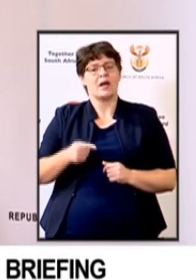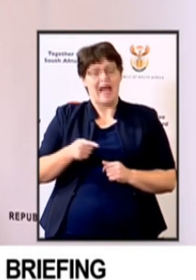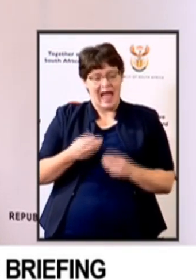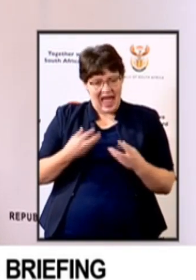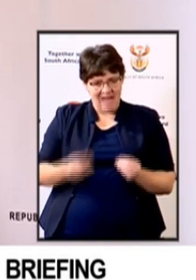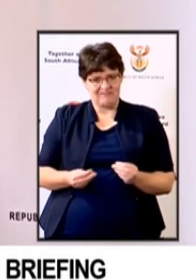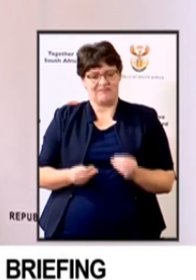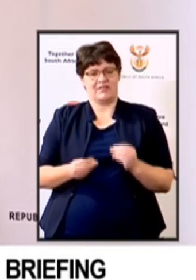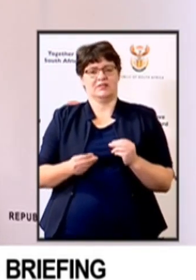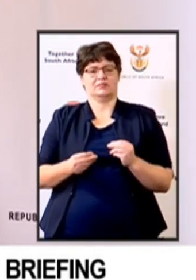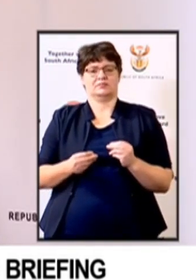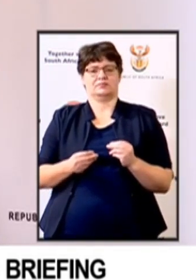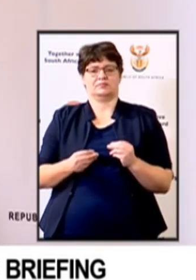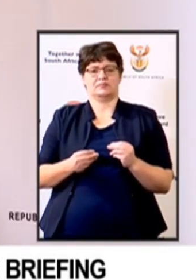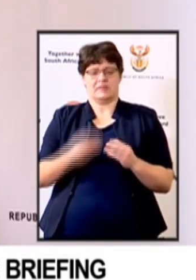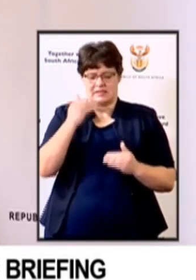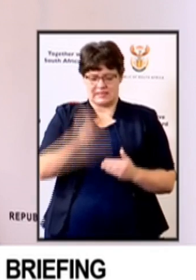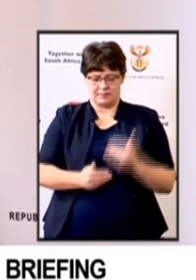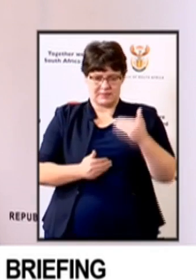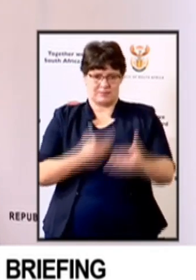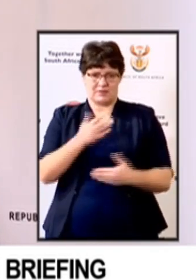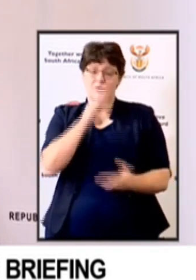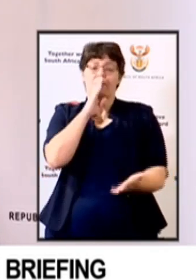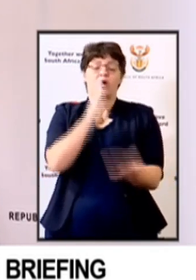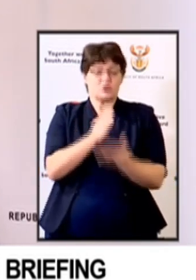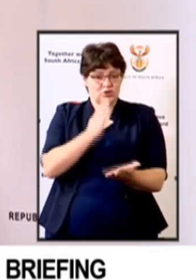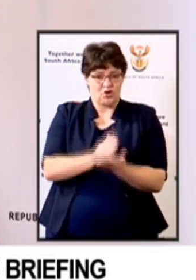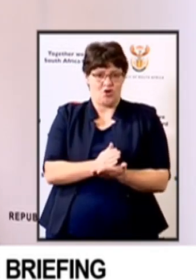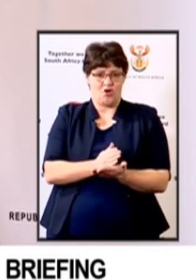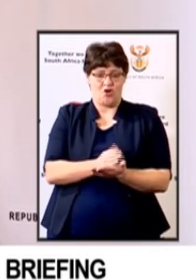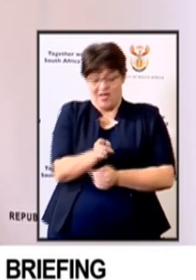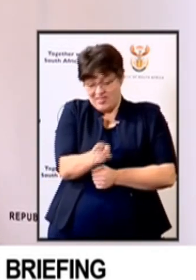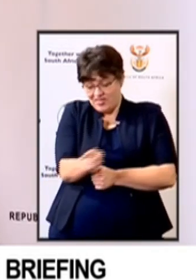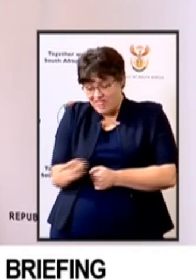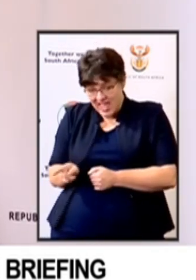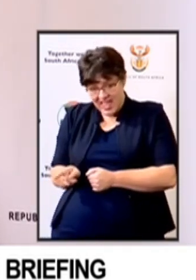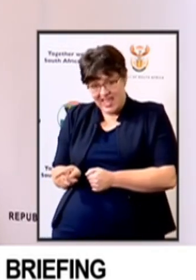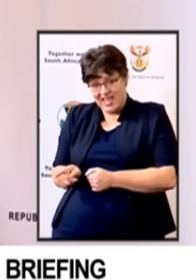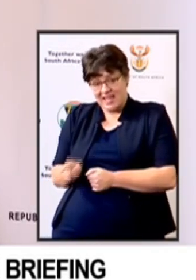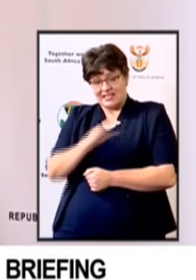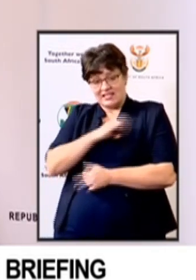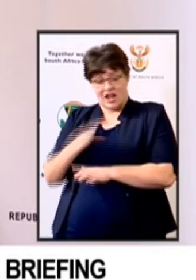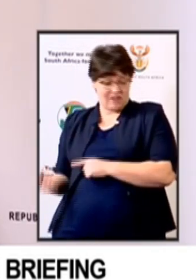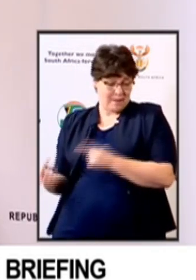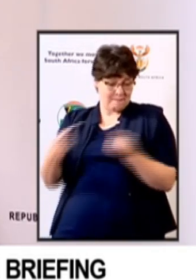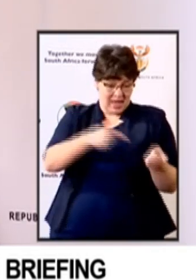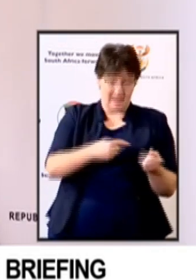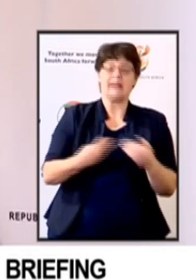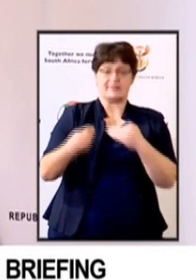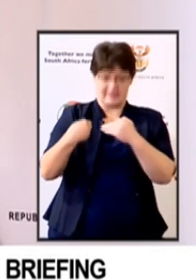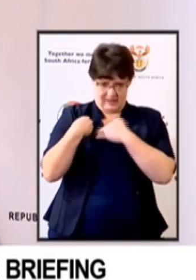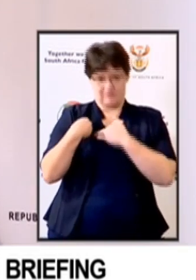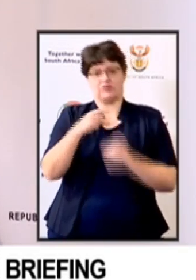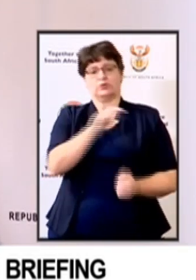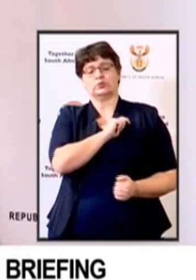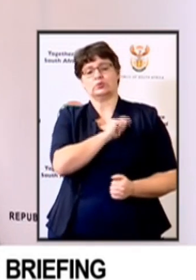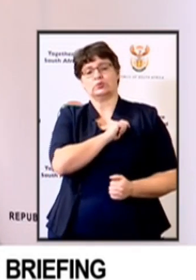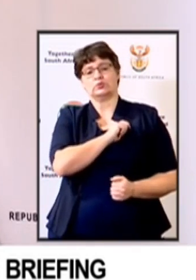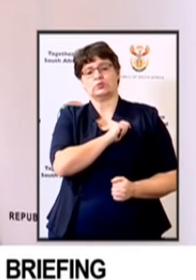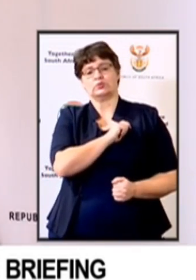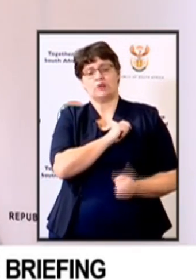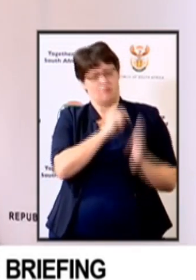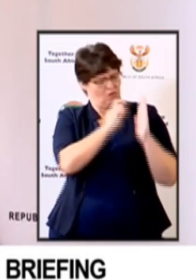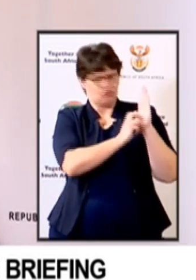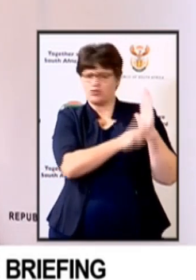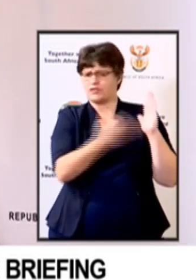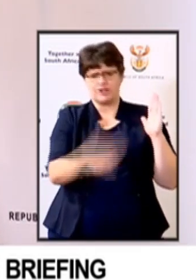be taken to make sure that the safety of employees is guaranteed. We have outlined them, and